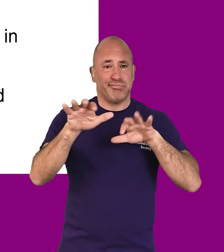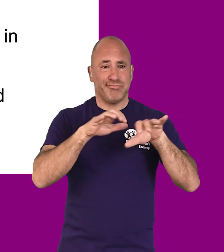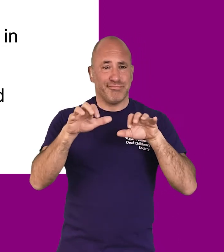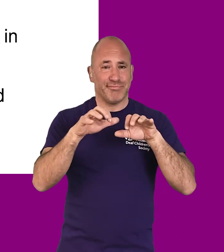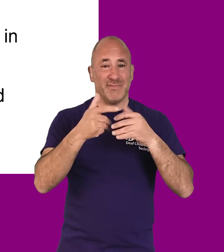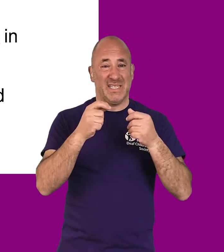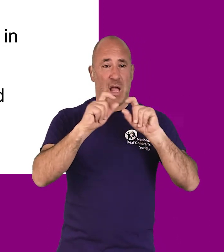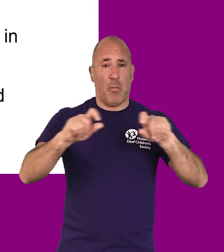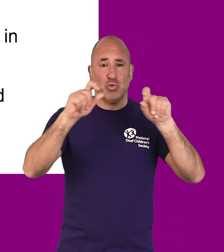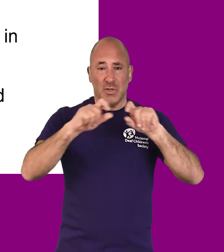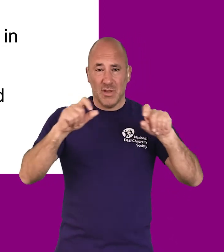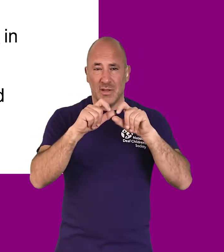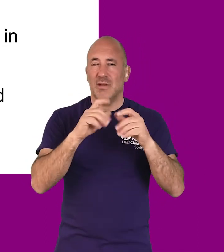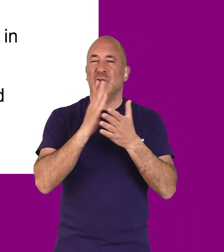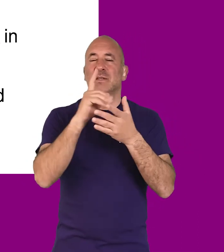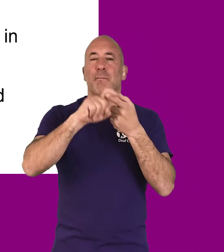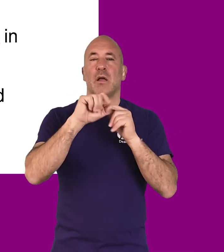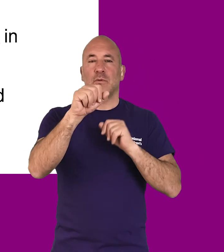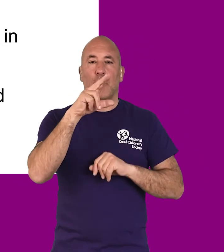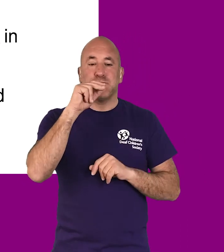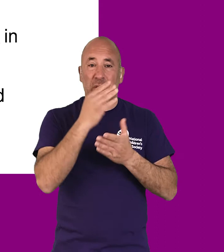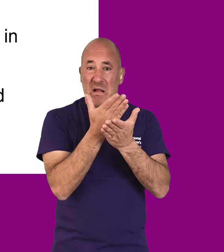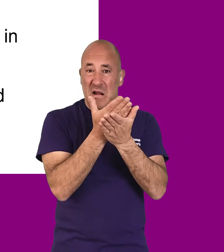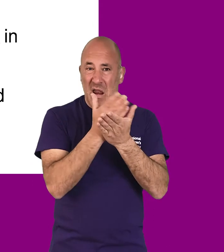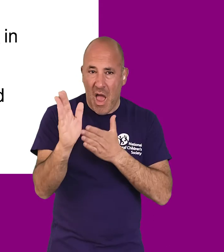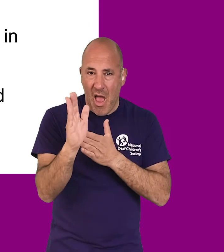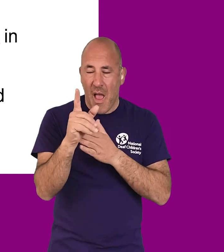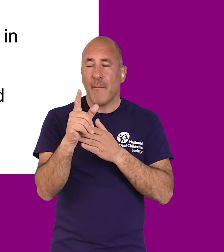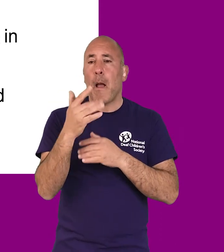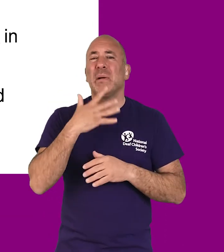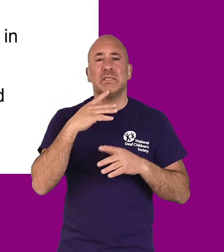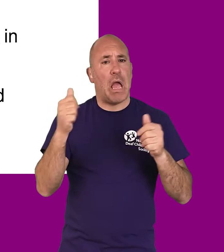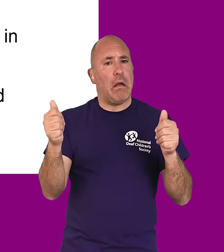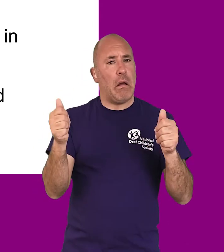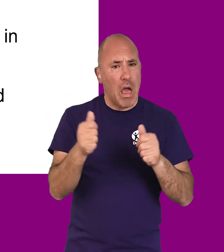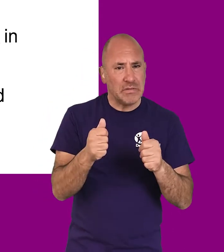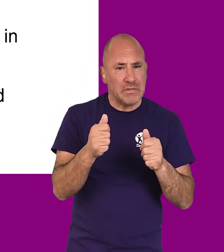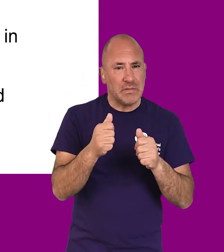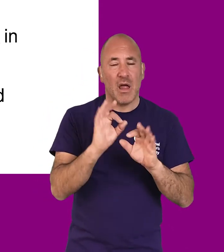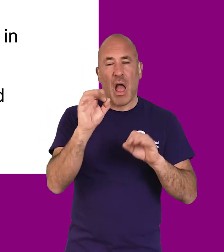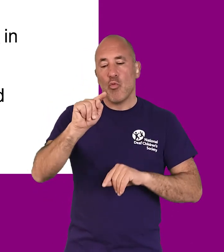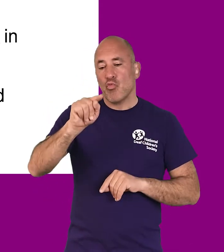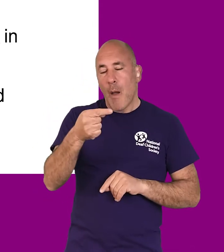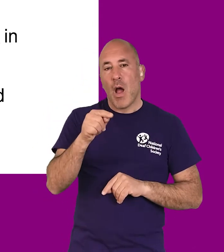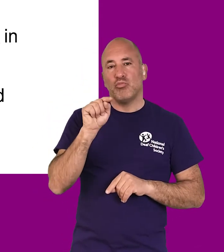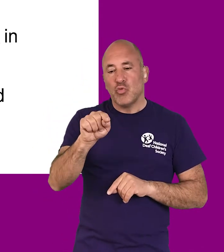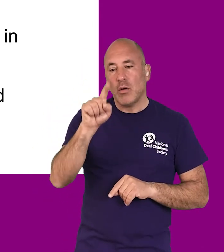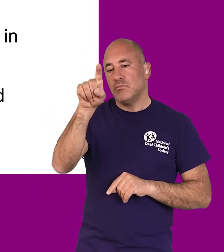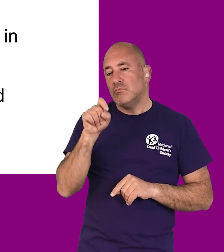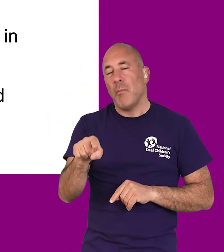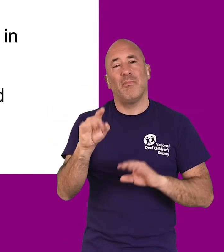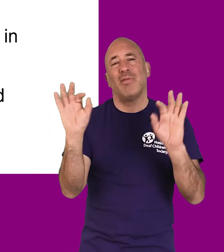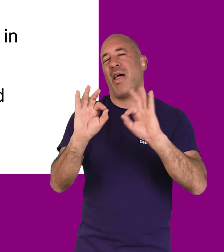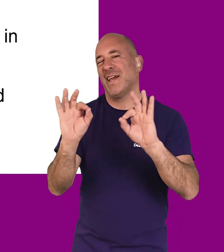has automatic transcribing software, and this will produce a set of captions which, depending on the clarity of your